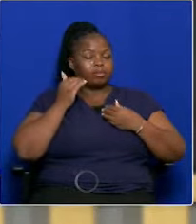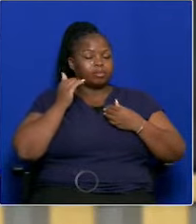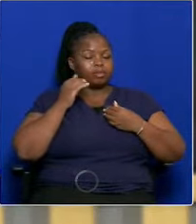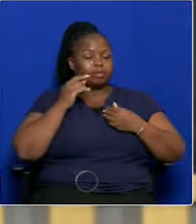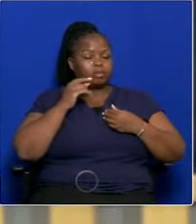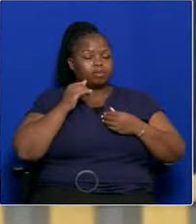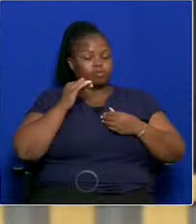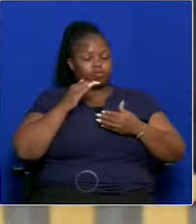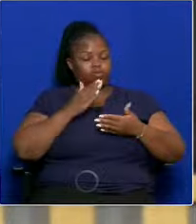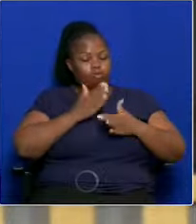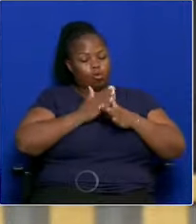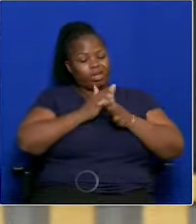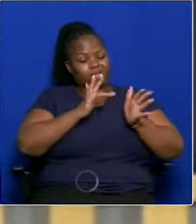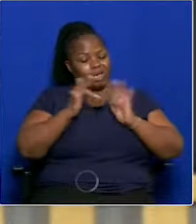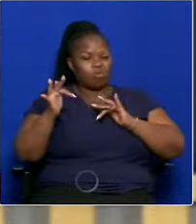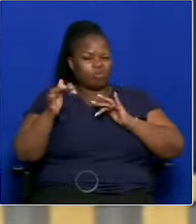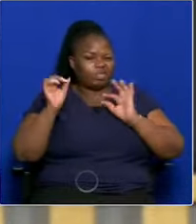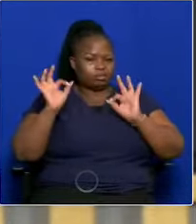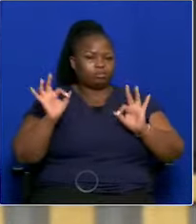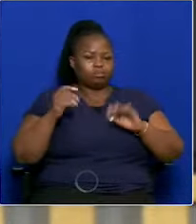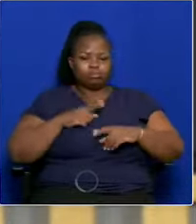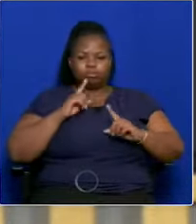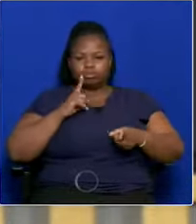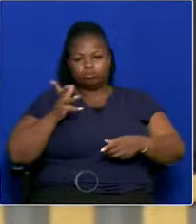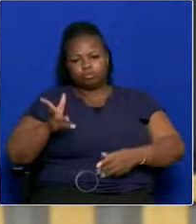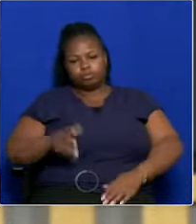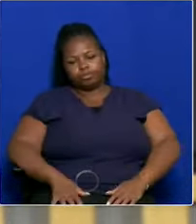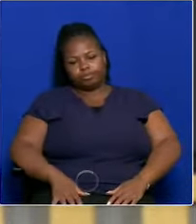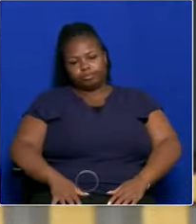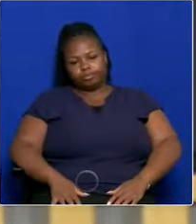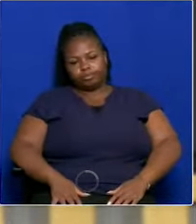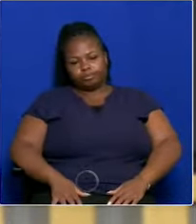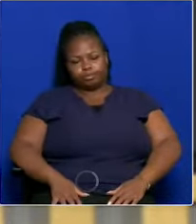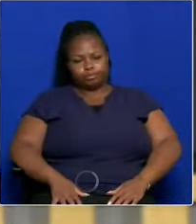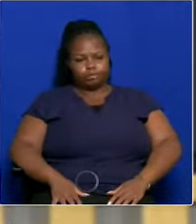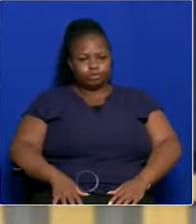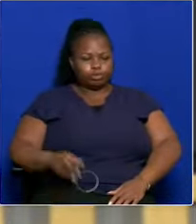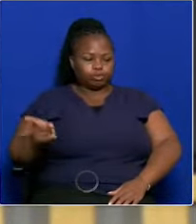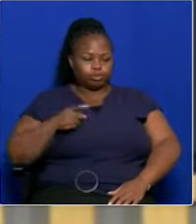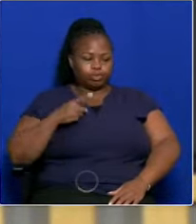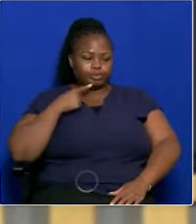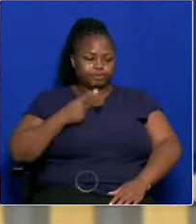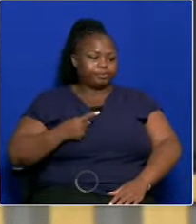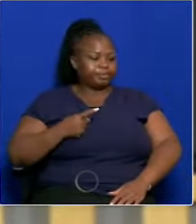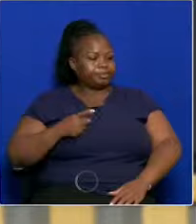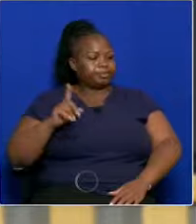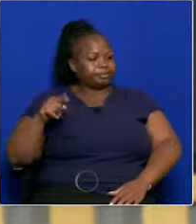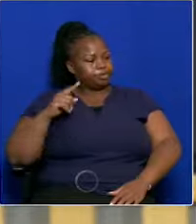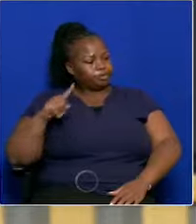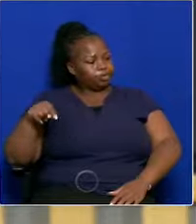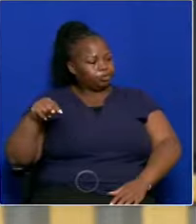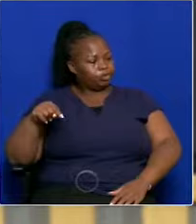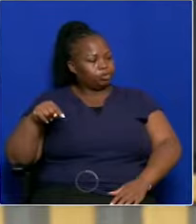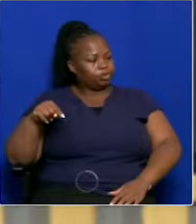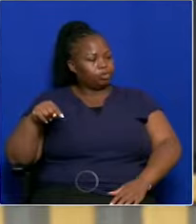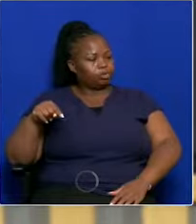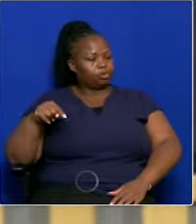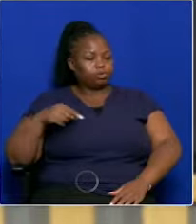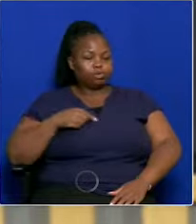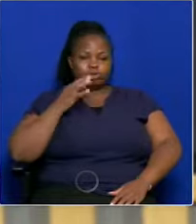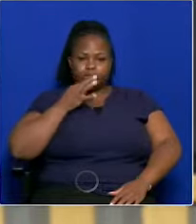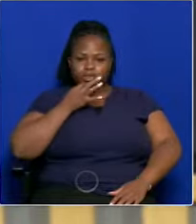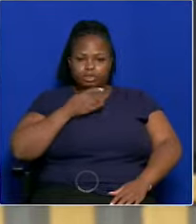that. So your answer is it would be incorrect to put you to be part of a